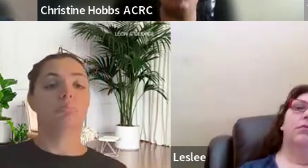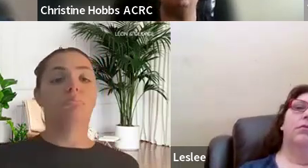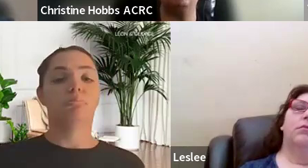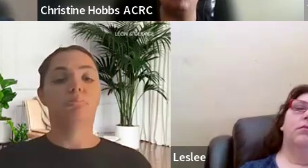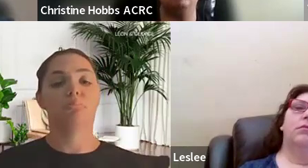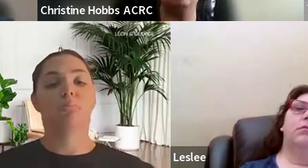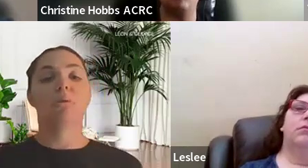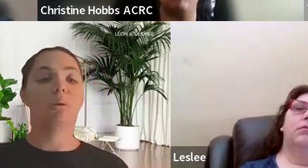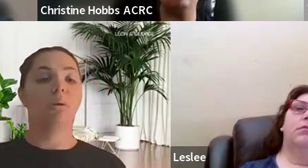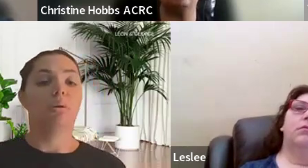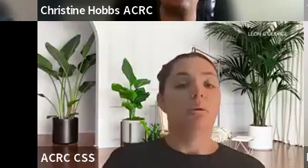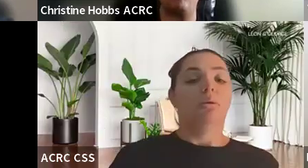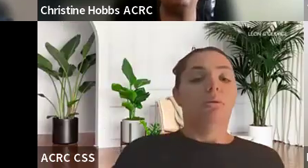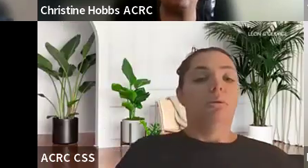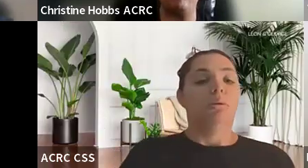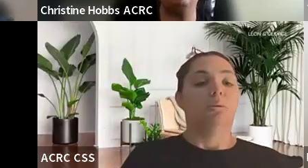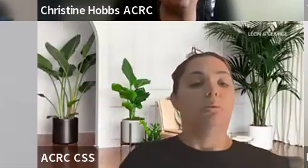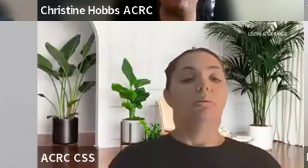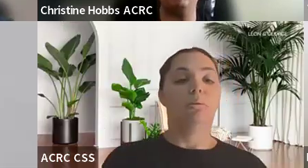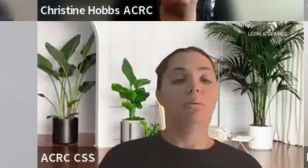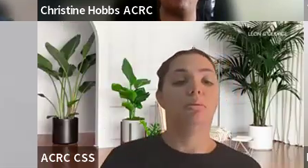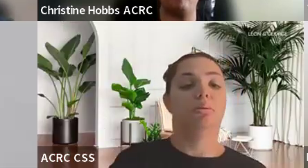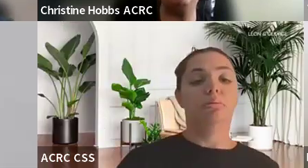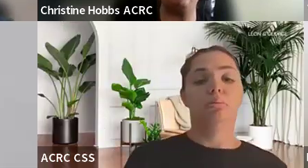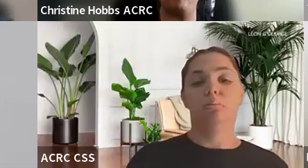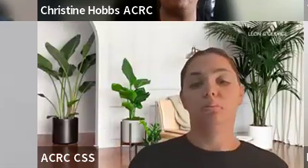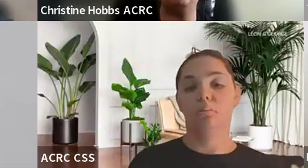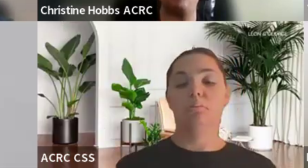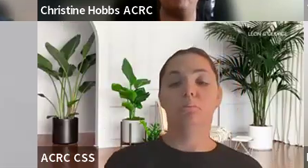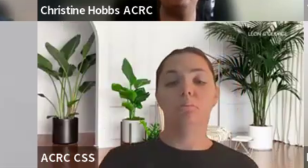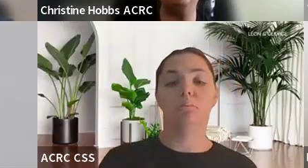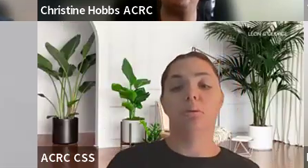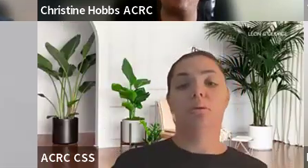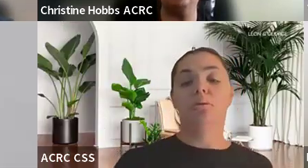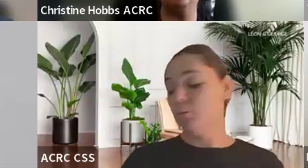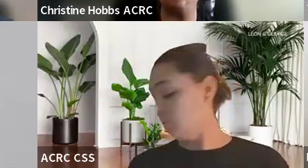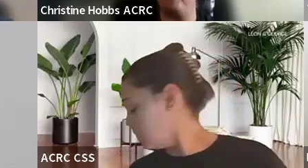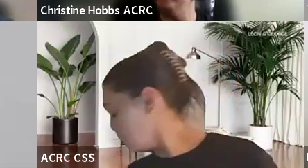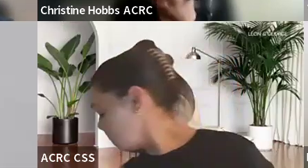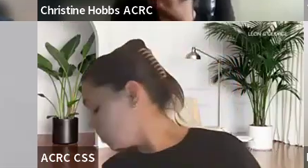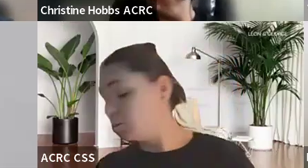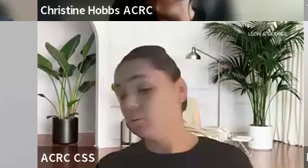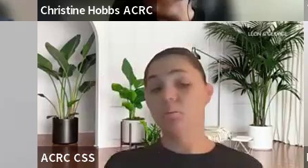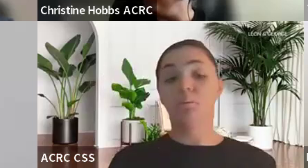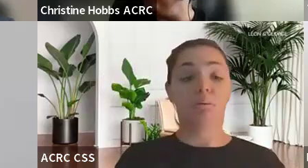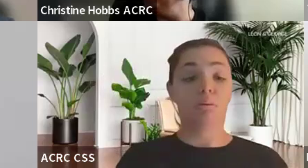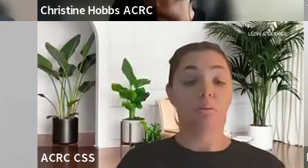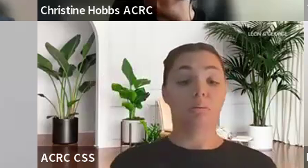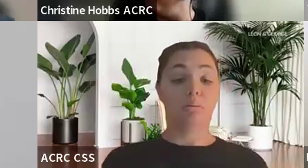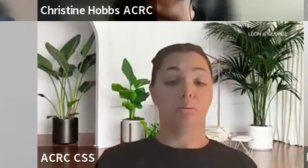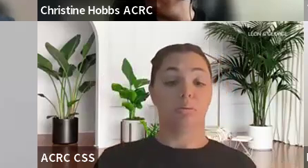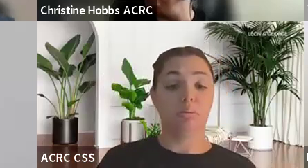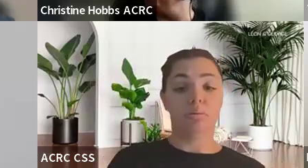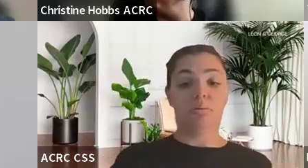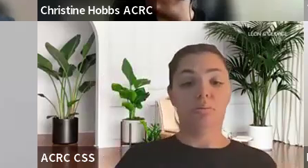2 of our community crisis homes in our area. These are state-run CCHs, and they work with